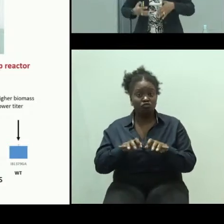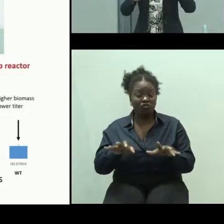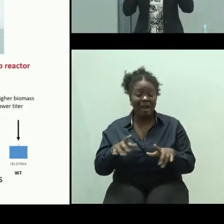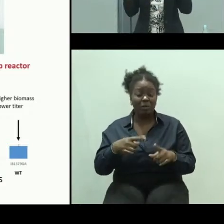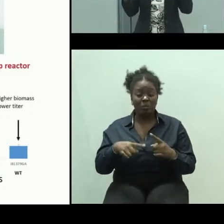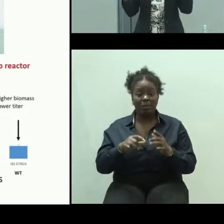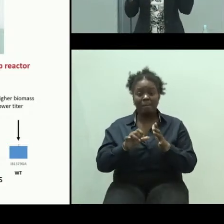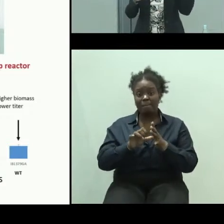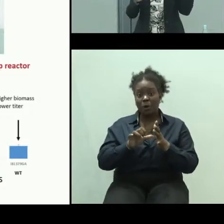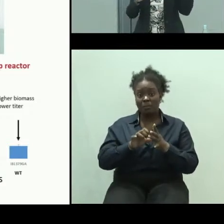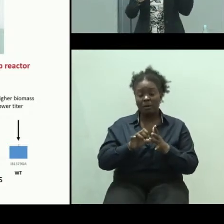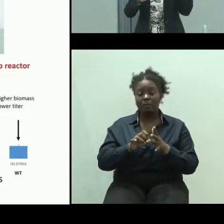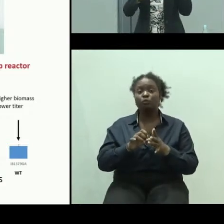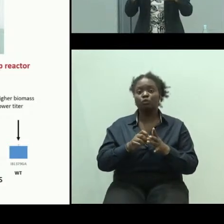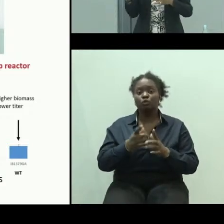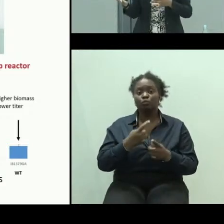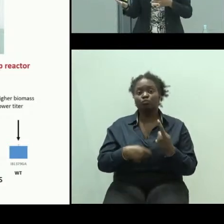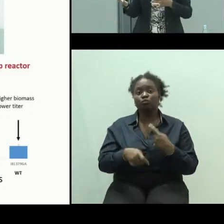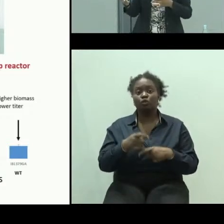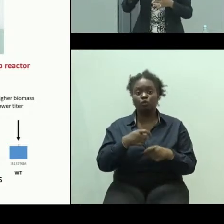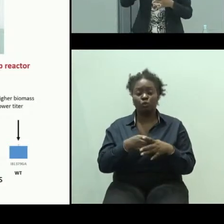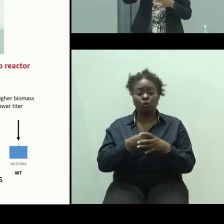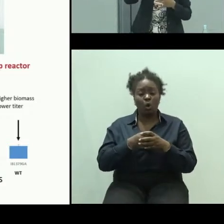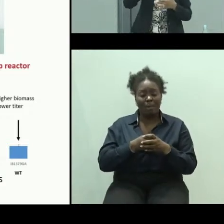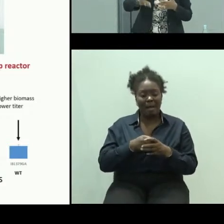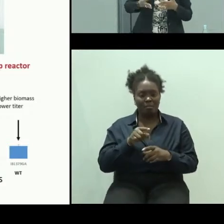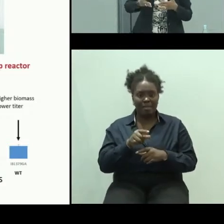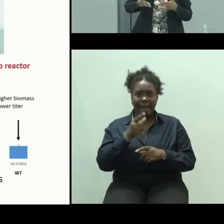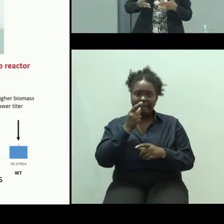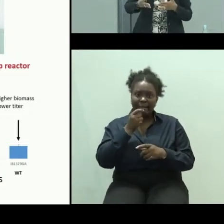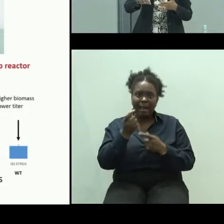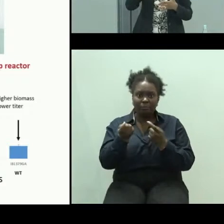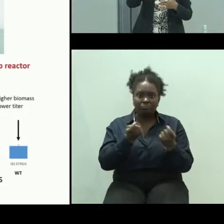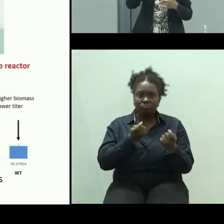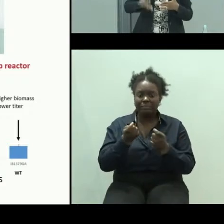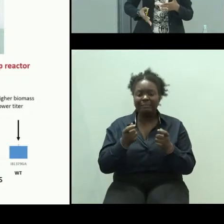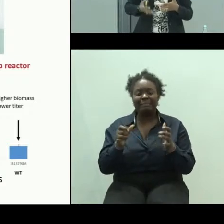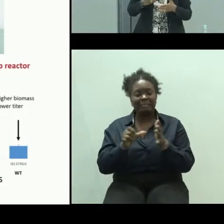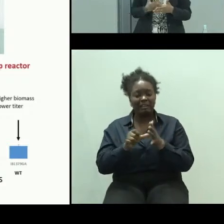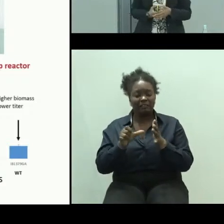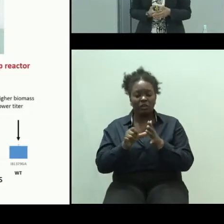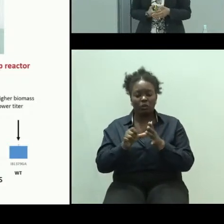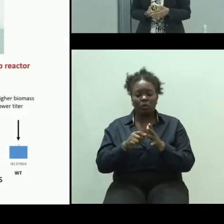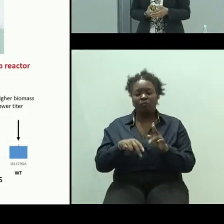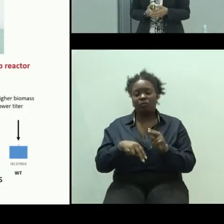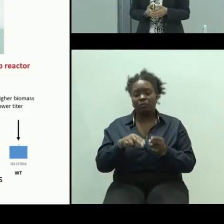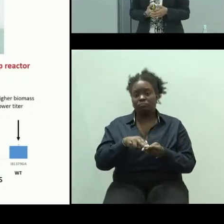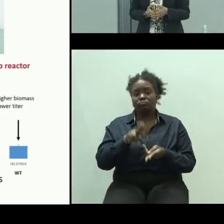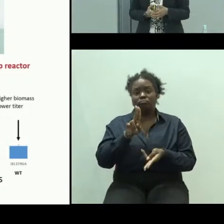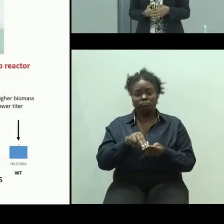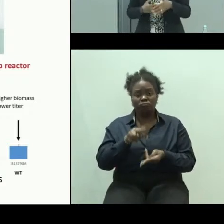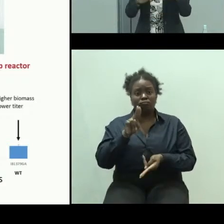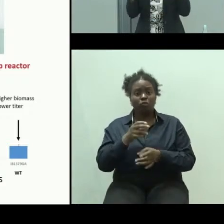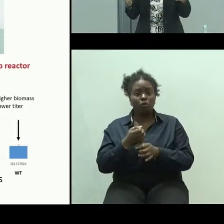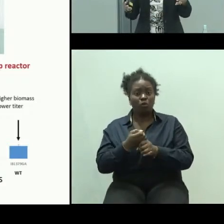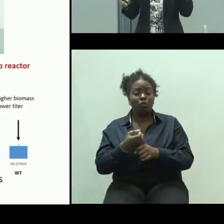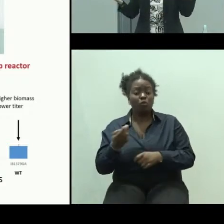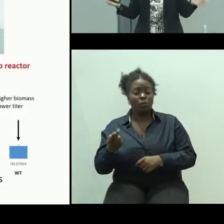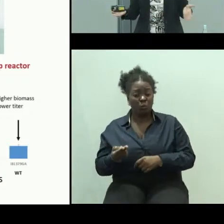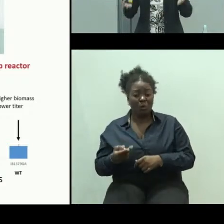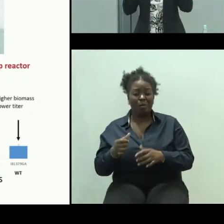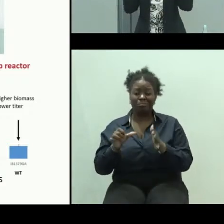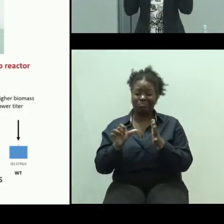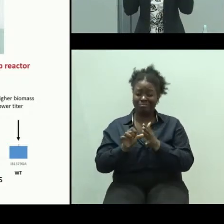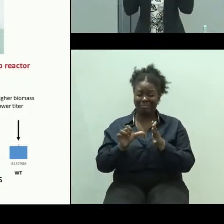compound, and then our ability to actually regulate the flux of glucose to keep it from going into endogenous metabolism kept us